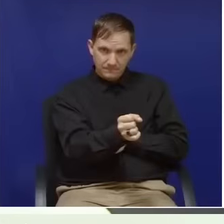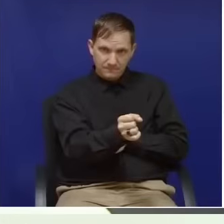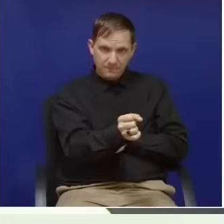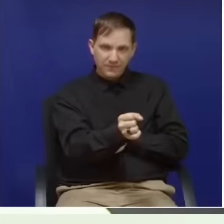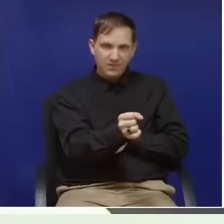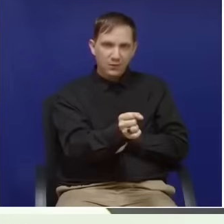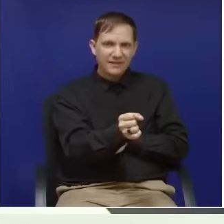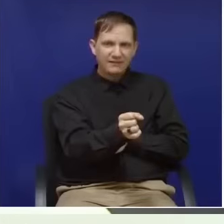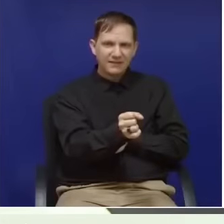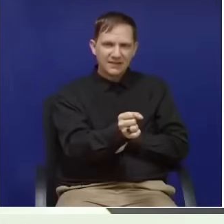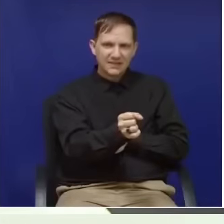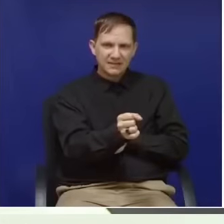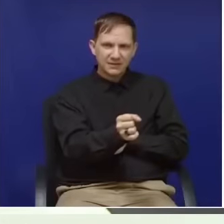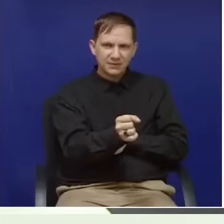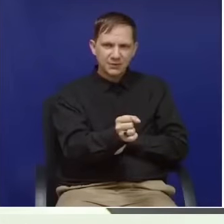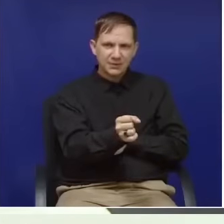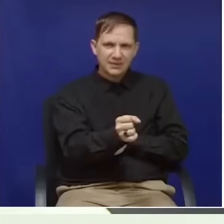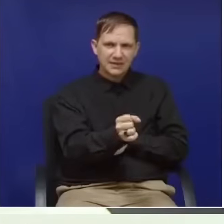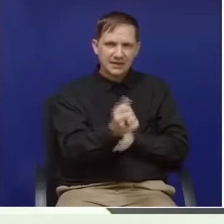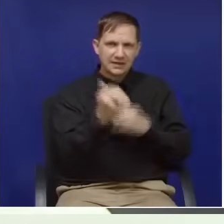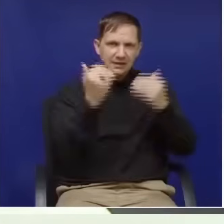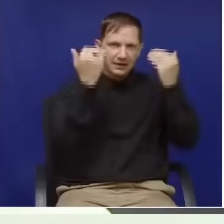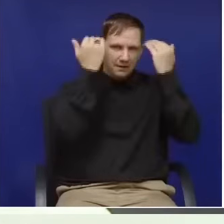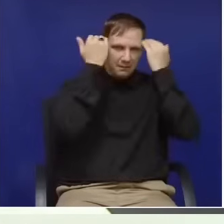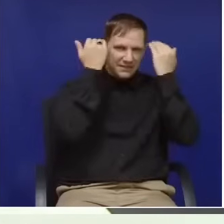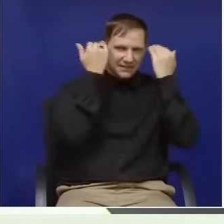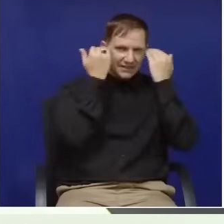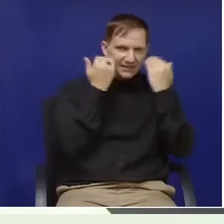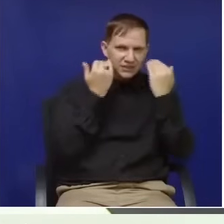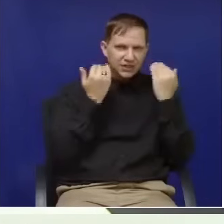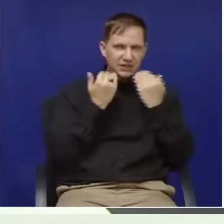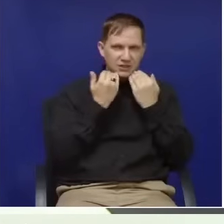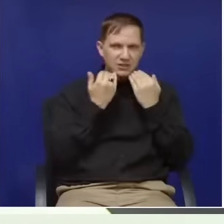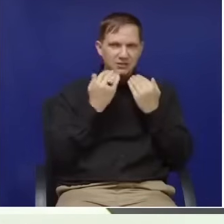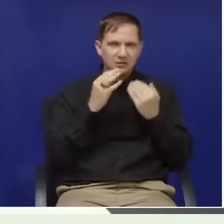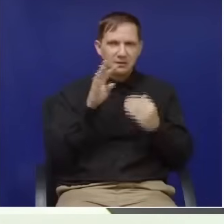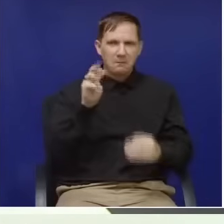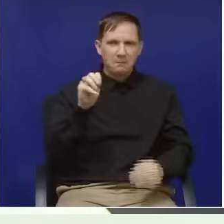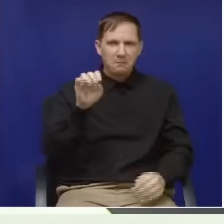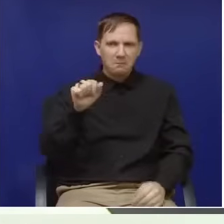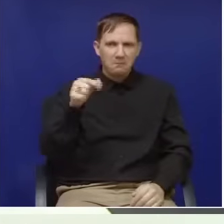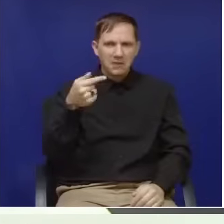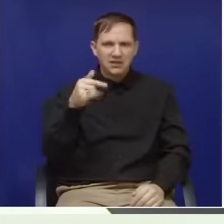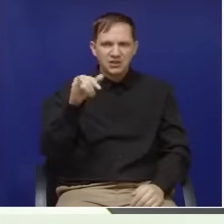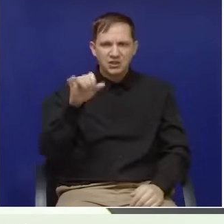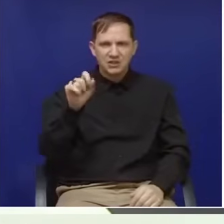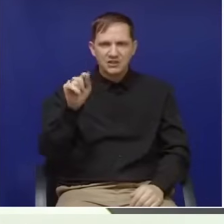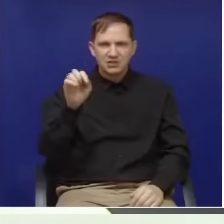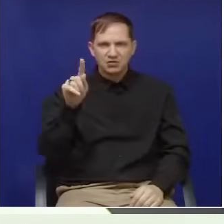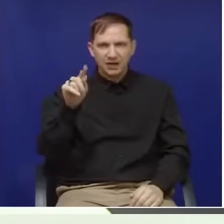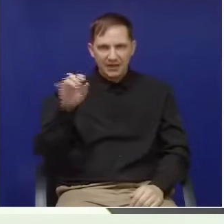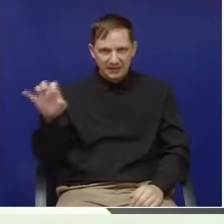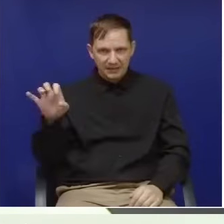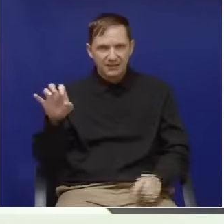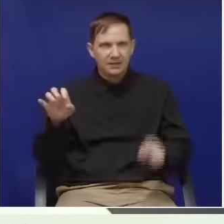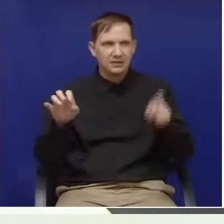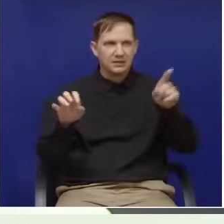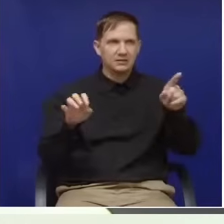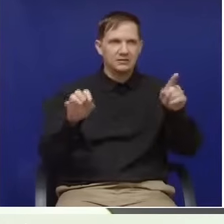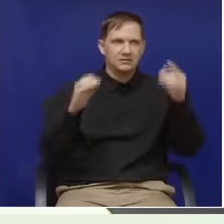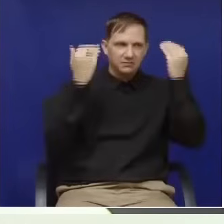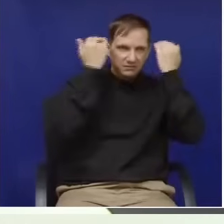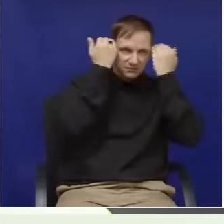magistrates, they are now determined under different legislation and judges under the different administration. And that's why our call is for